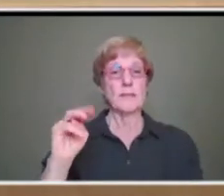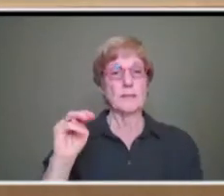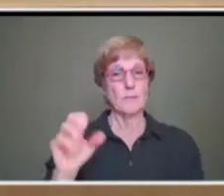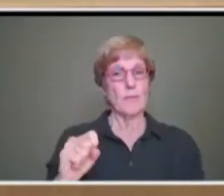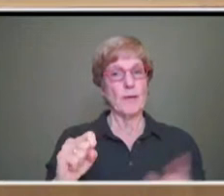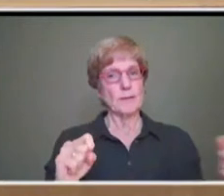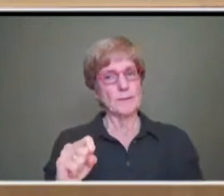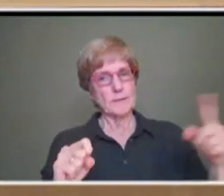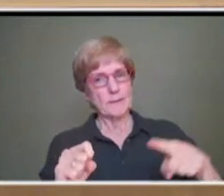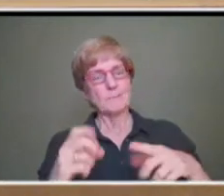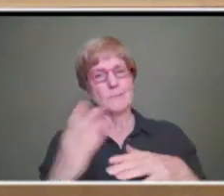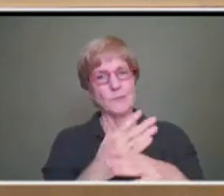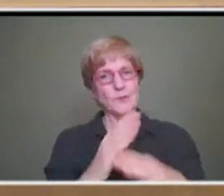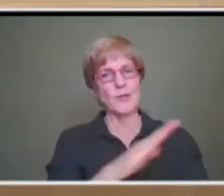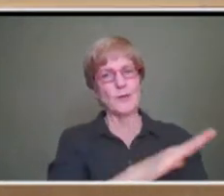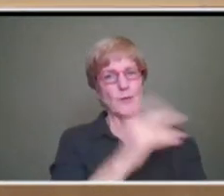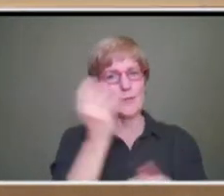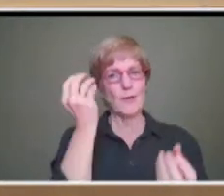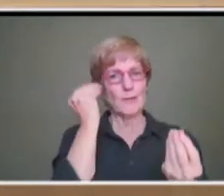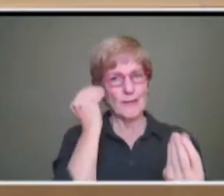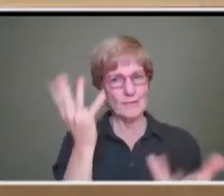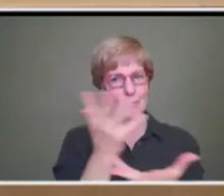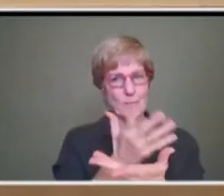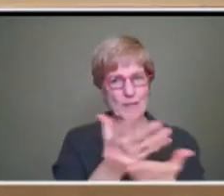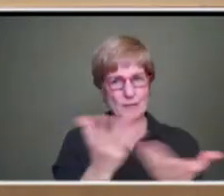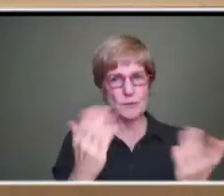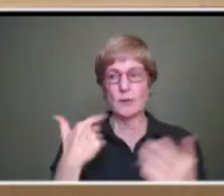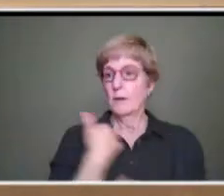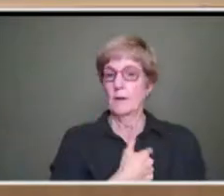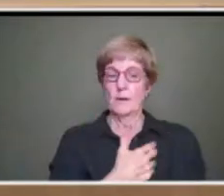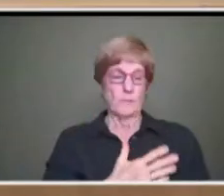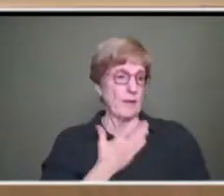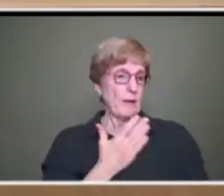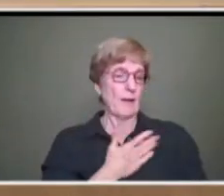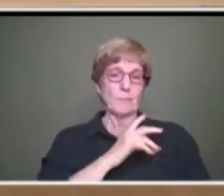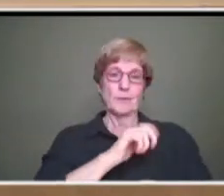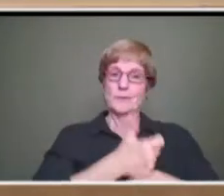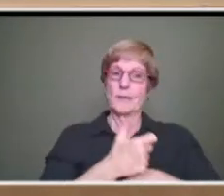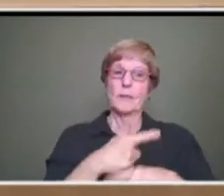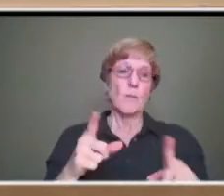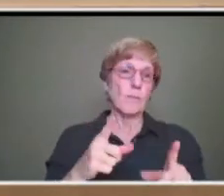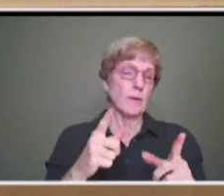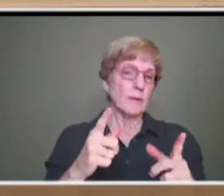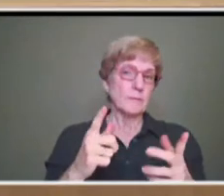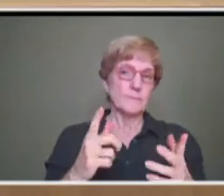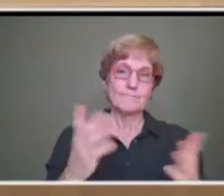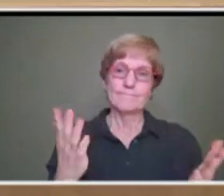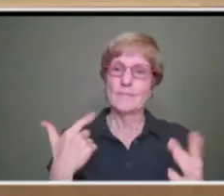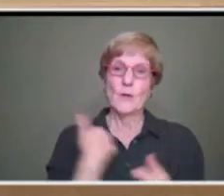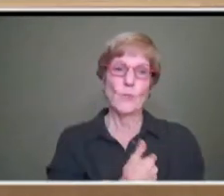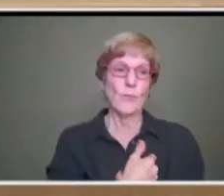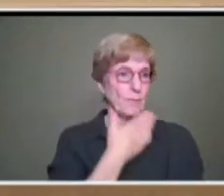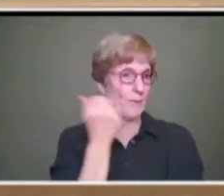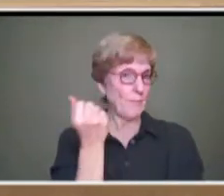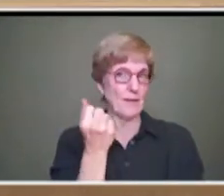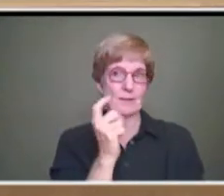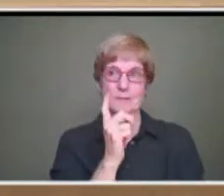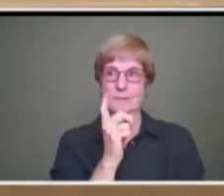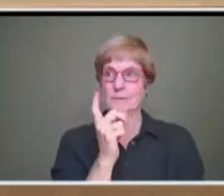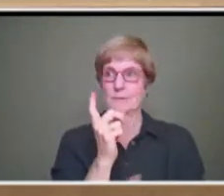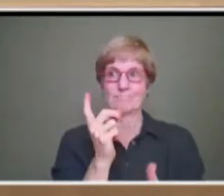share some of that insight and information with you all and we'd be happy to kind of set that up but I don't know if we're the best equipped to answer that